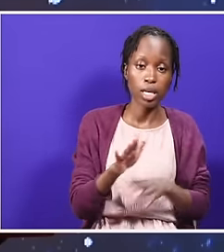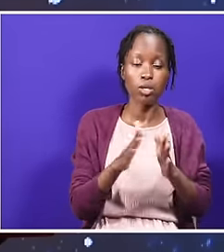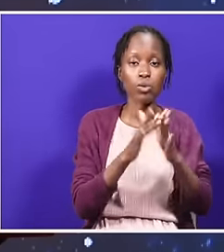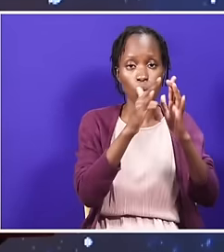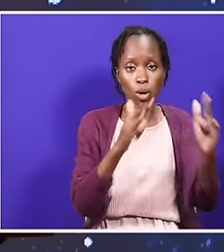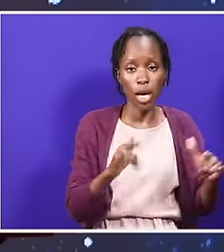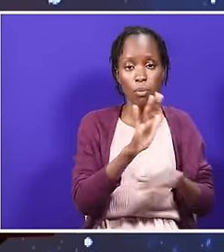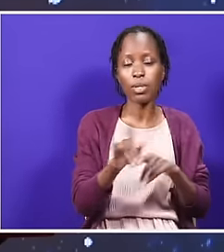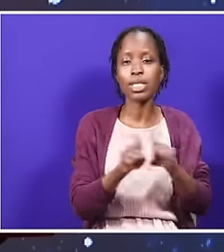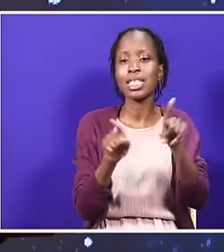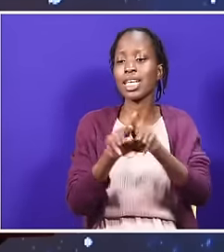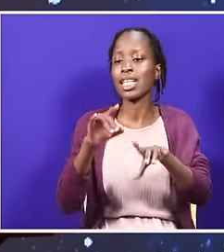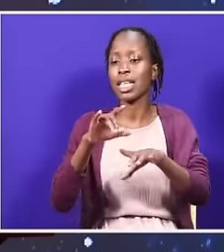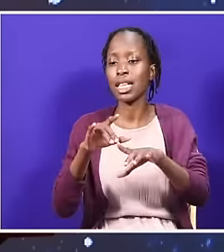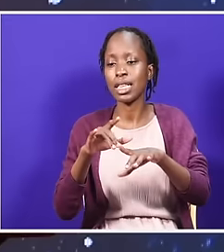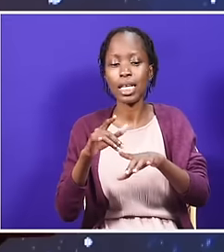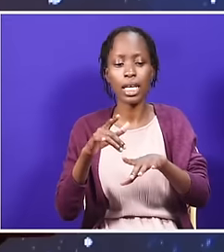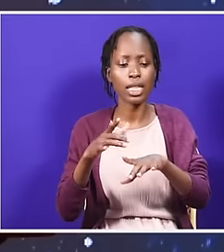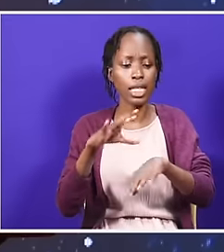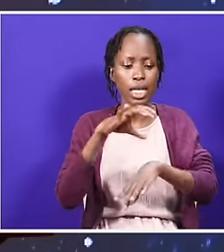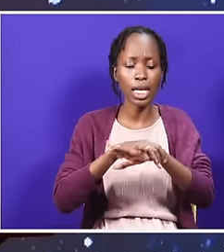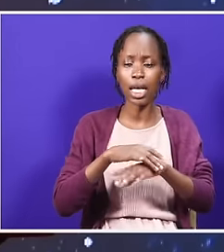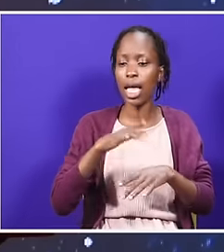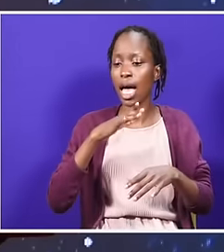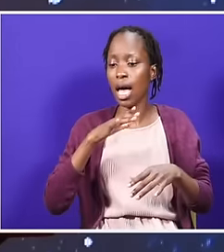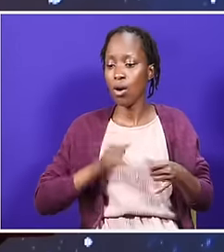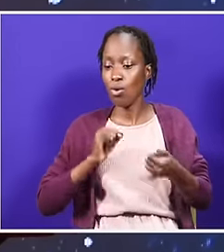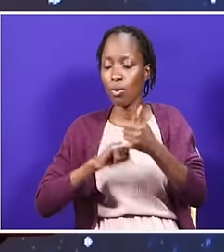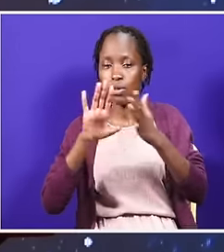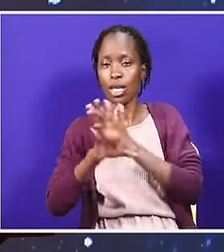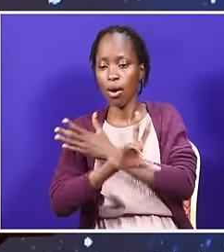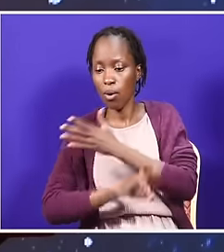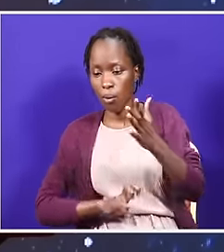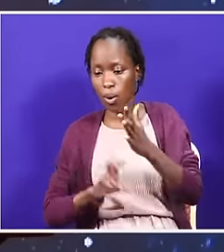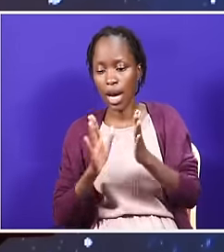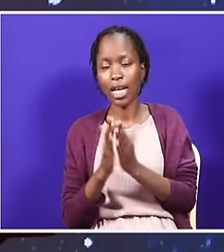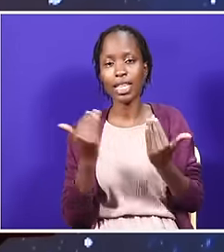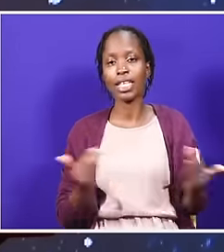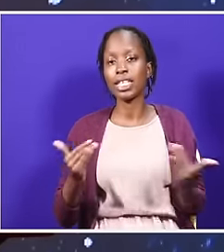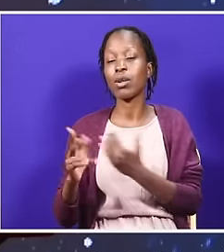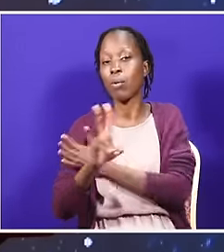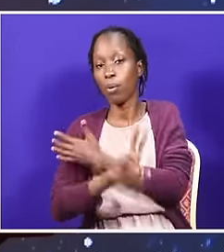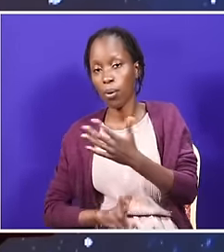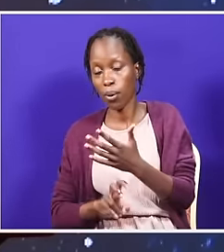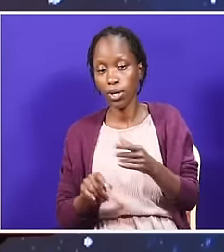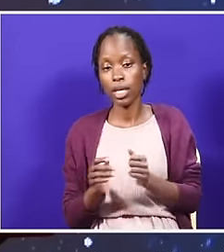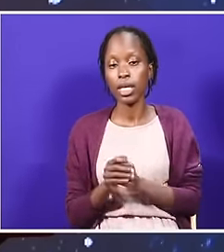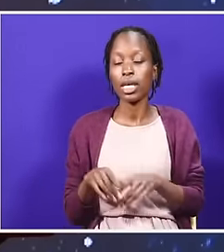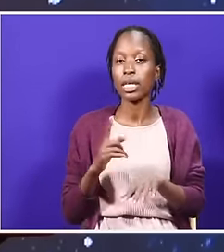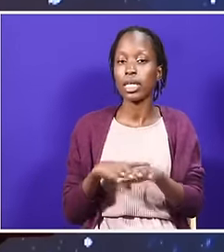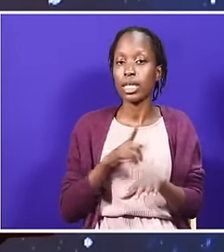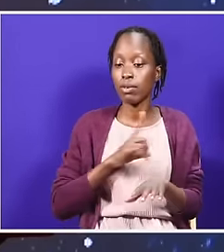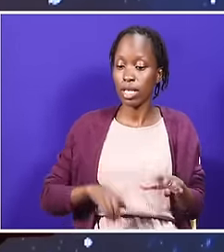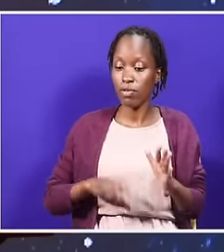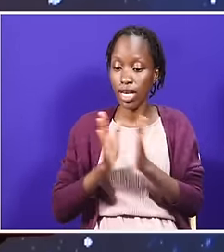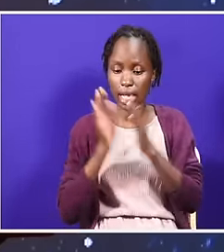are, they find their homes in ruin and their wives and children have been stolen. And I'm picking it up at verse 3. It says, "When